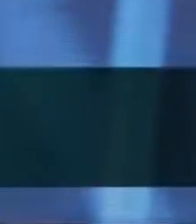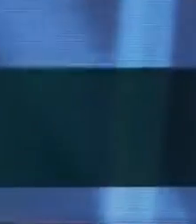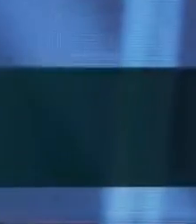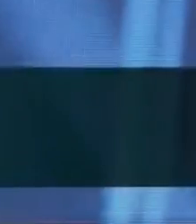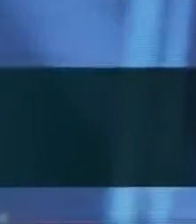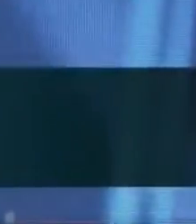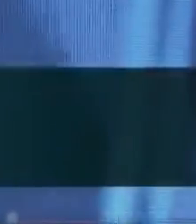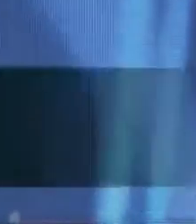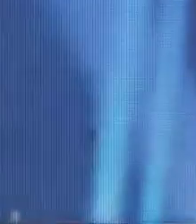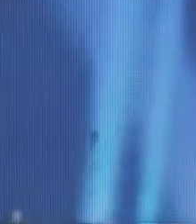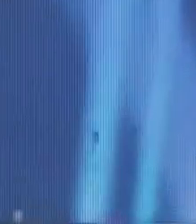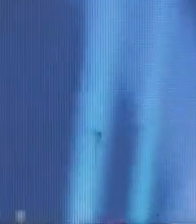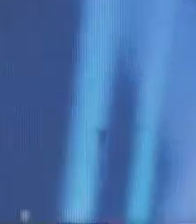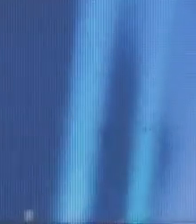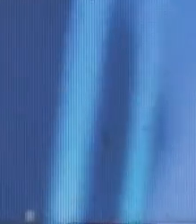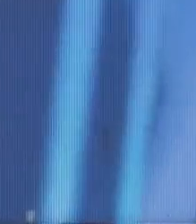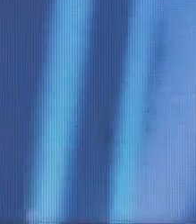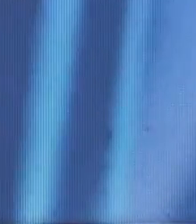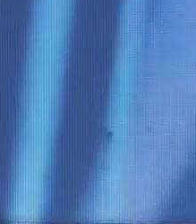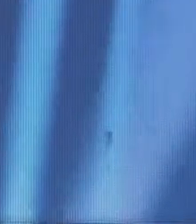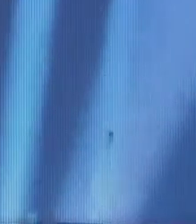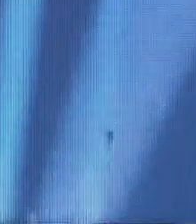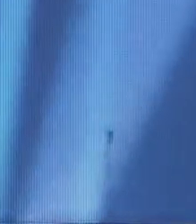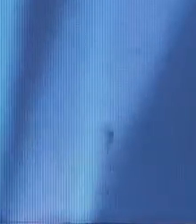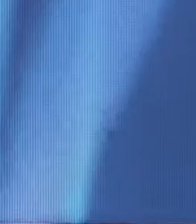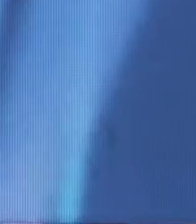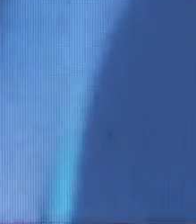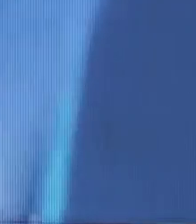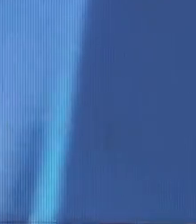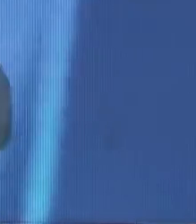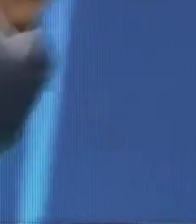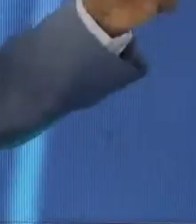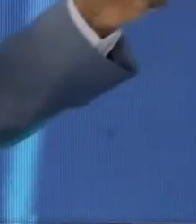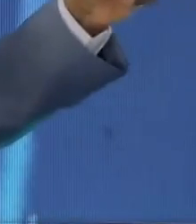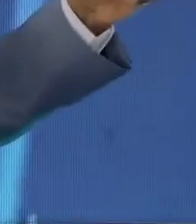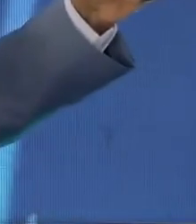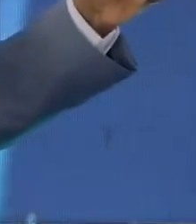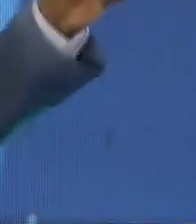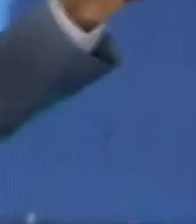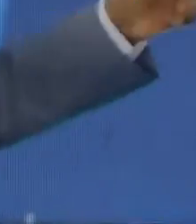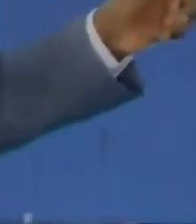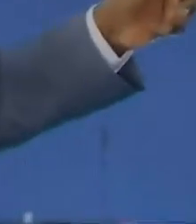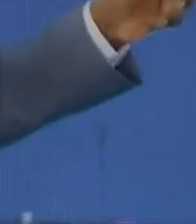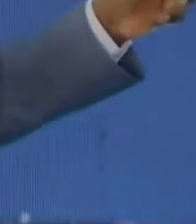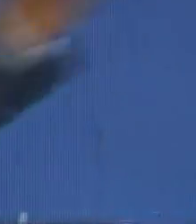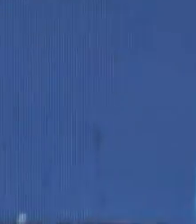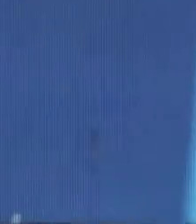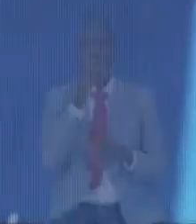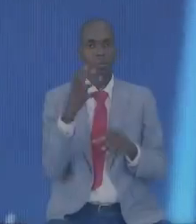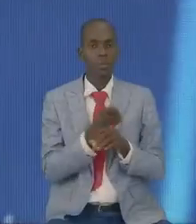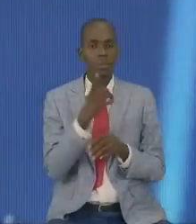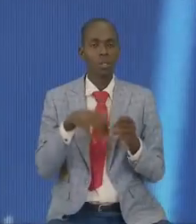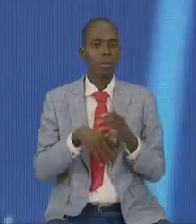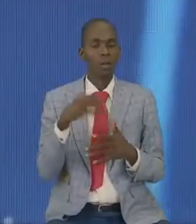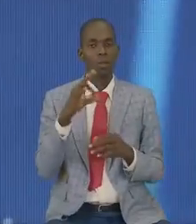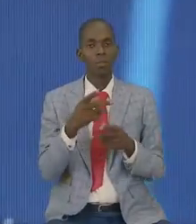always looking at that destination, the Lord said, I'm taking them out of the place of bondage